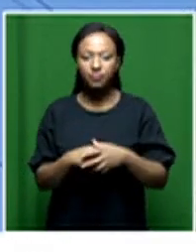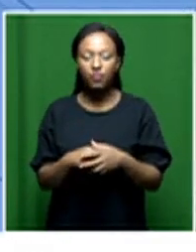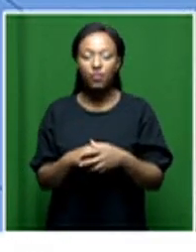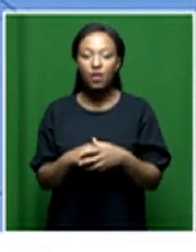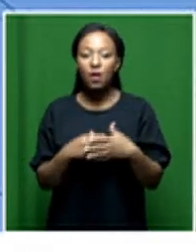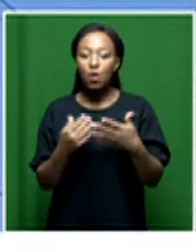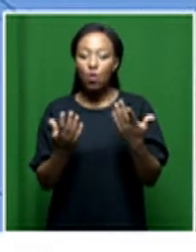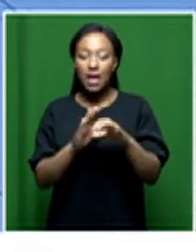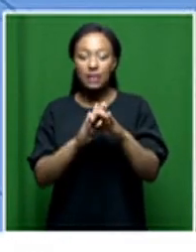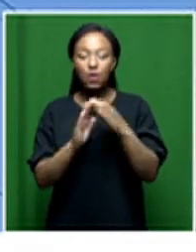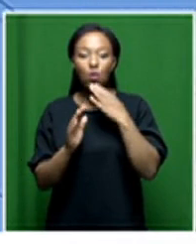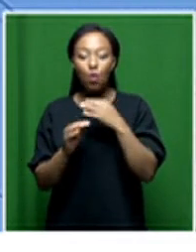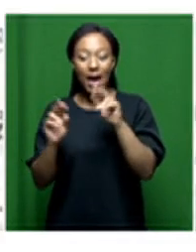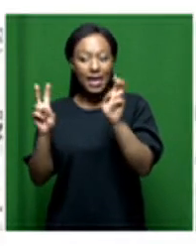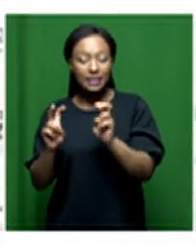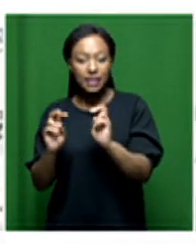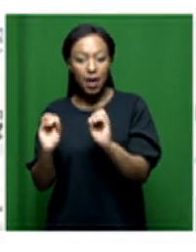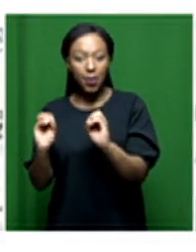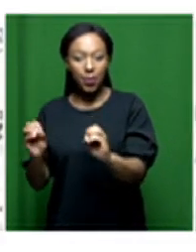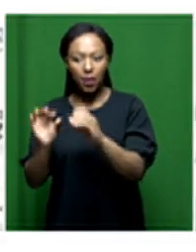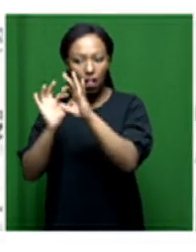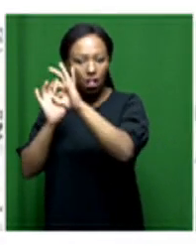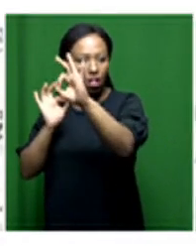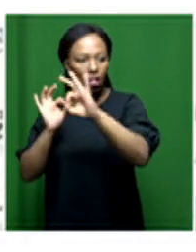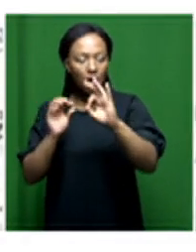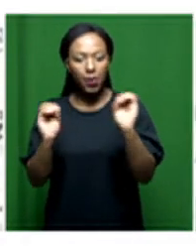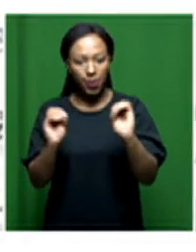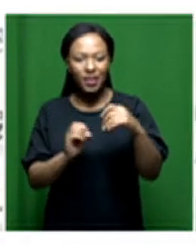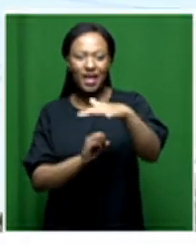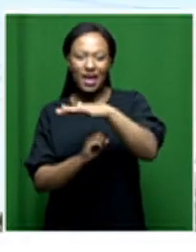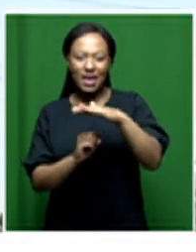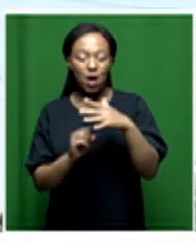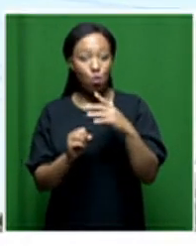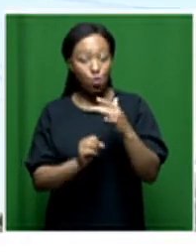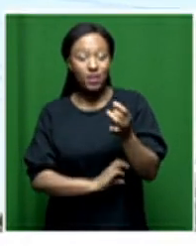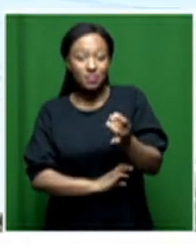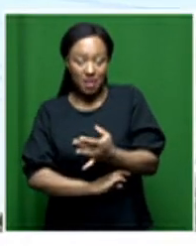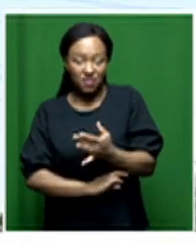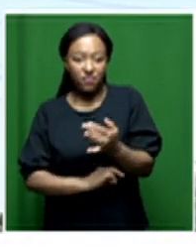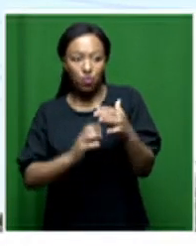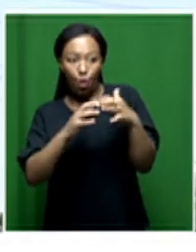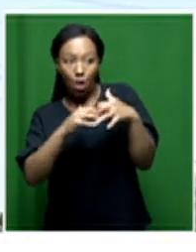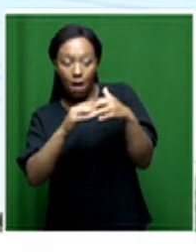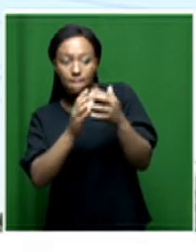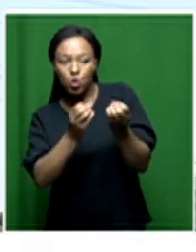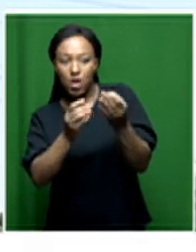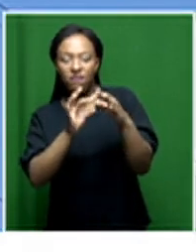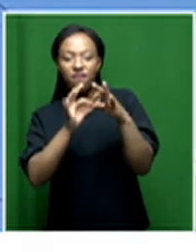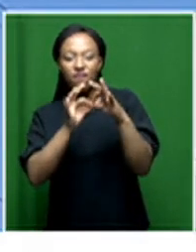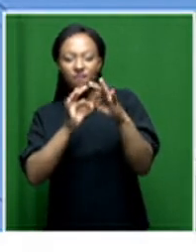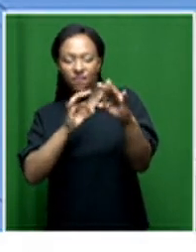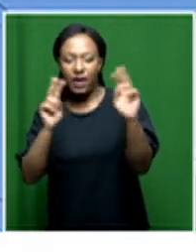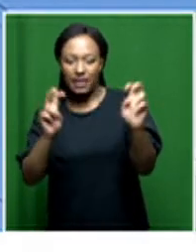in areas where the grid doesn't exist It's expensive to do that. Yeah.